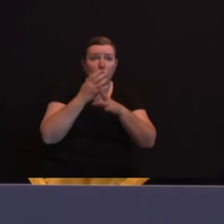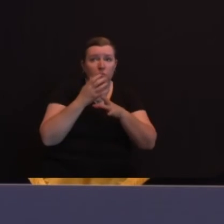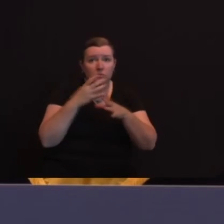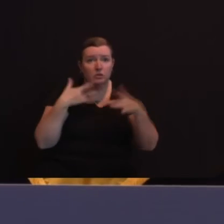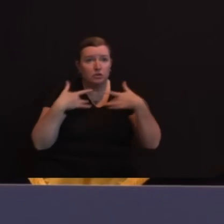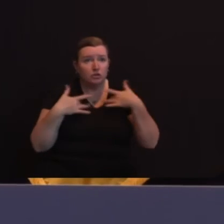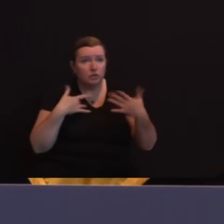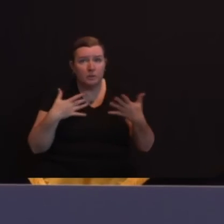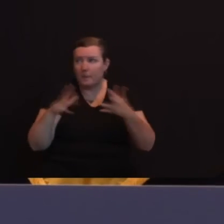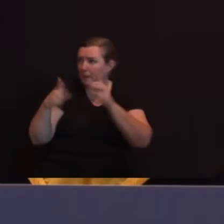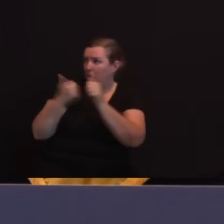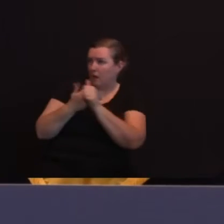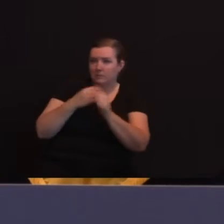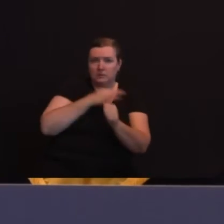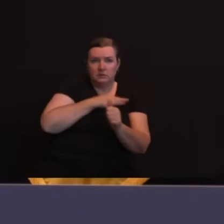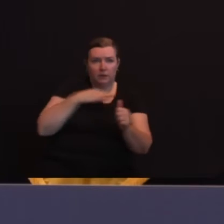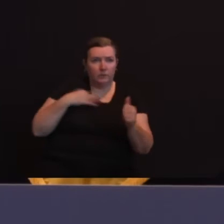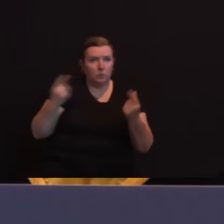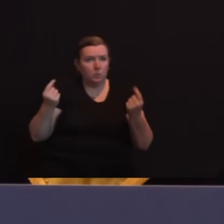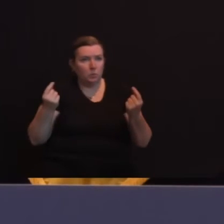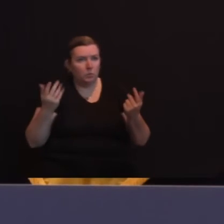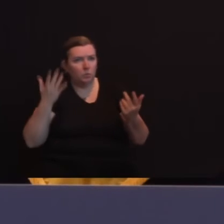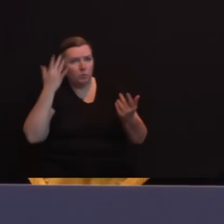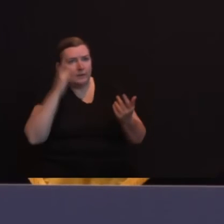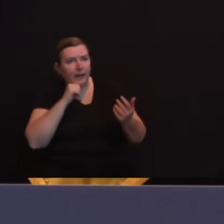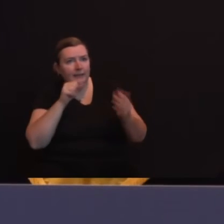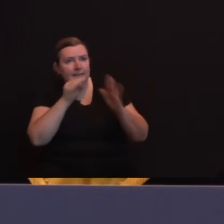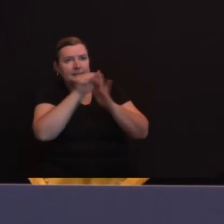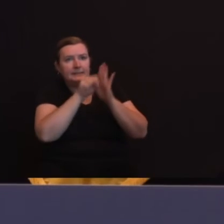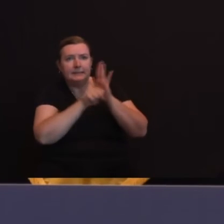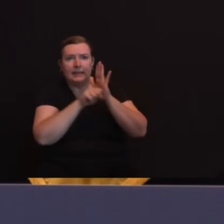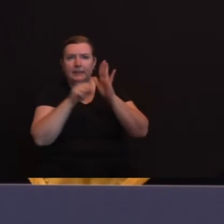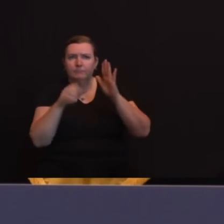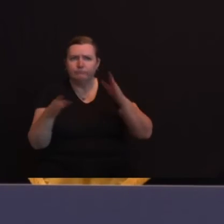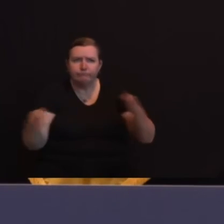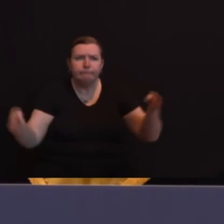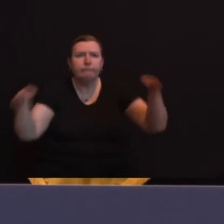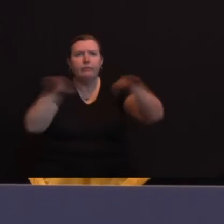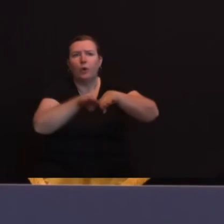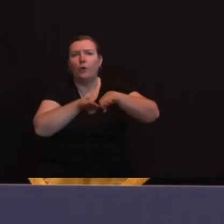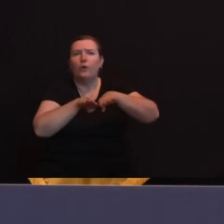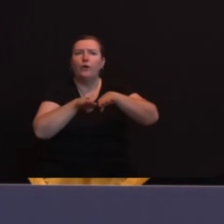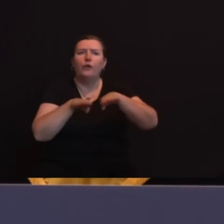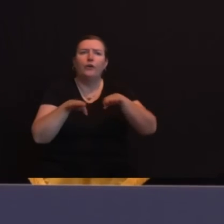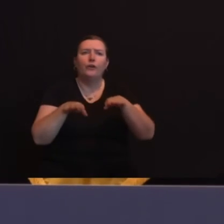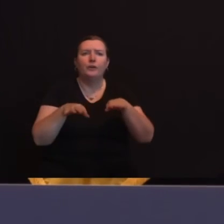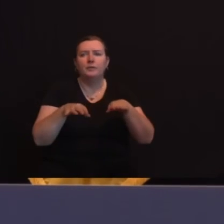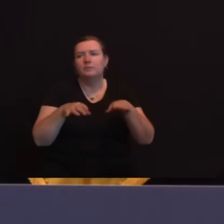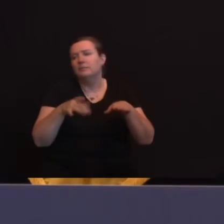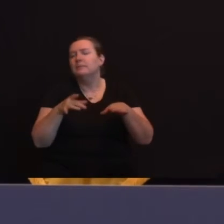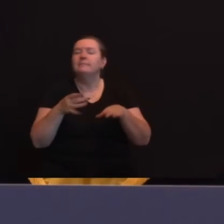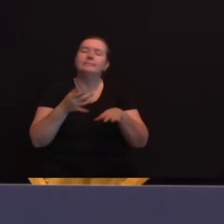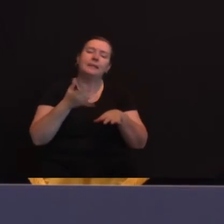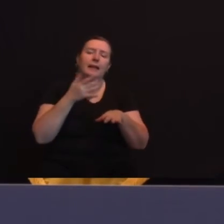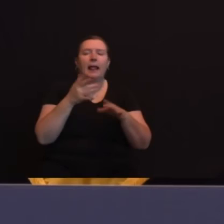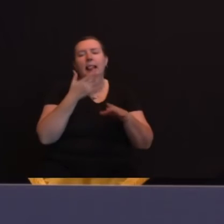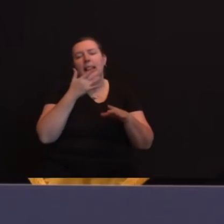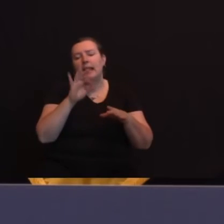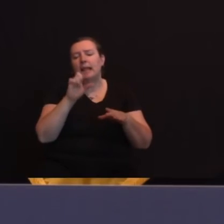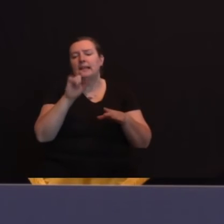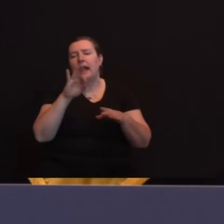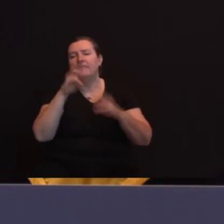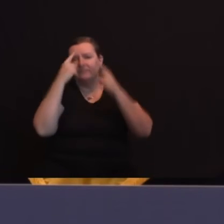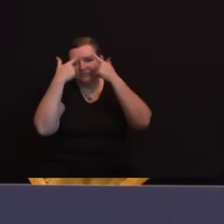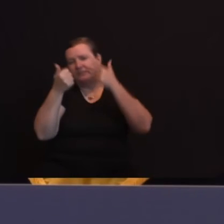and want to know why the state hasn't shut down elective surgeries. Is that something that's imminent? And do you have enough supplies, particularly